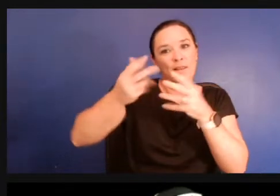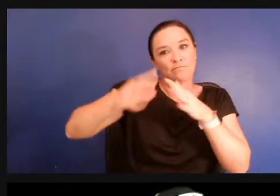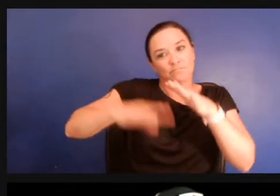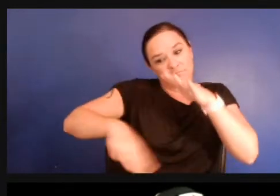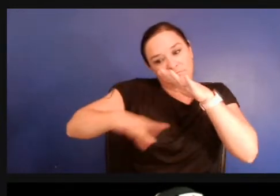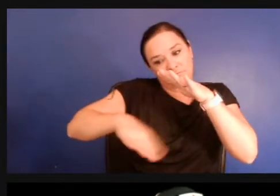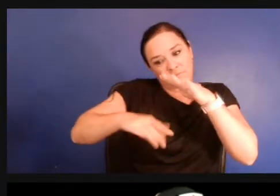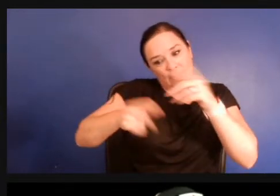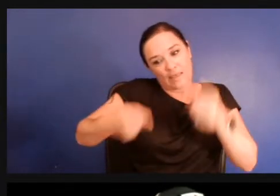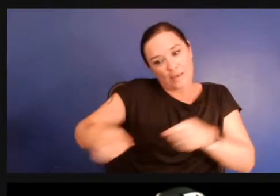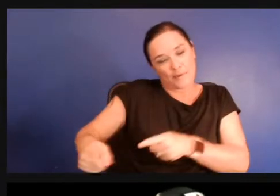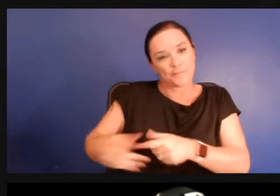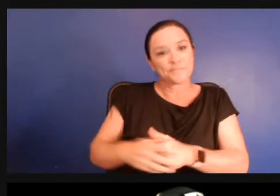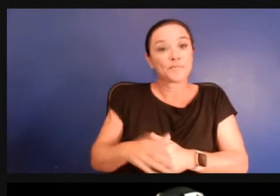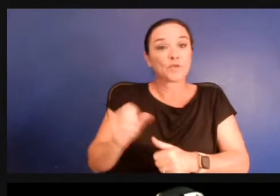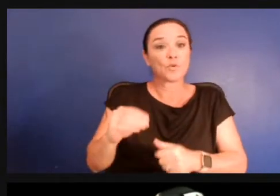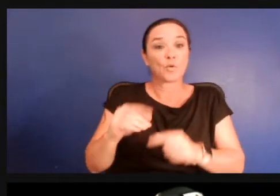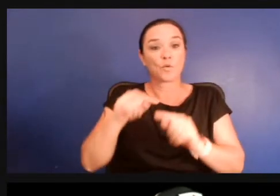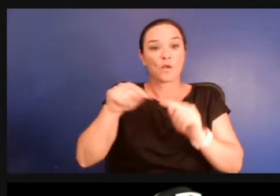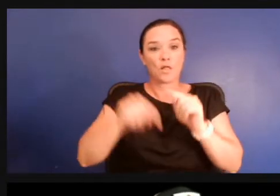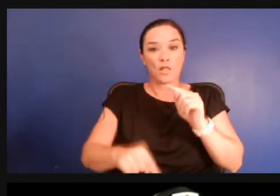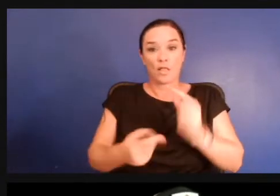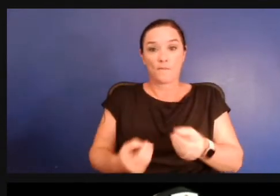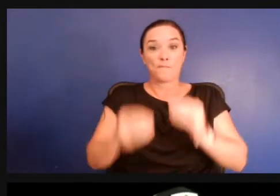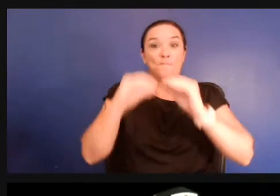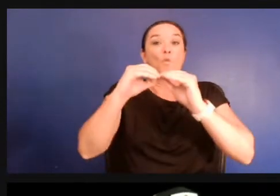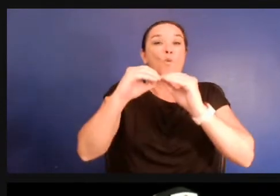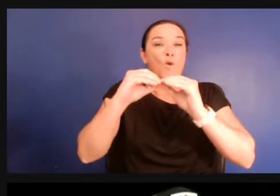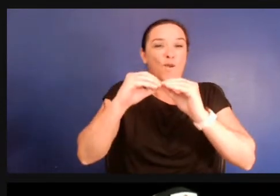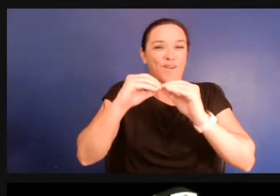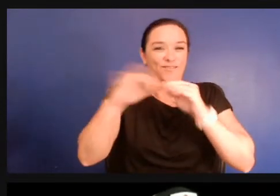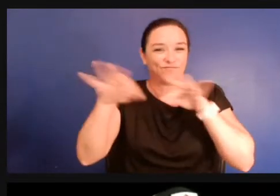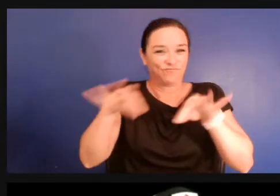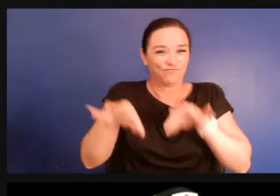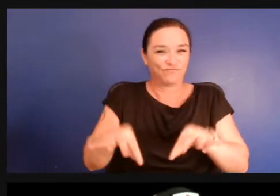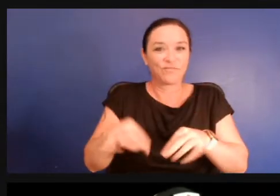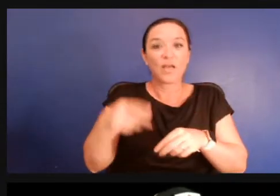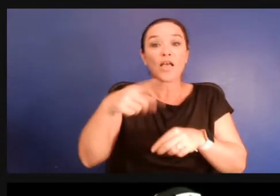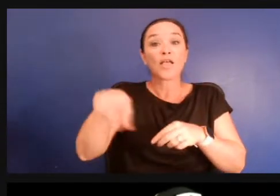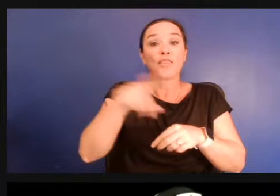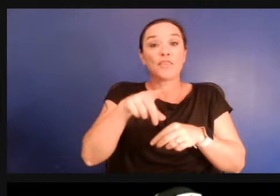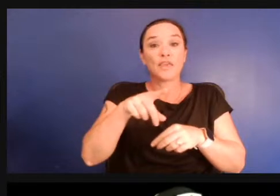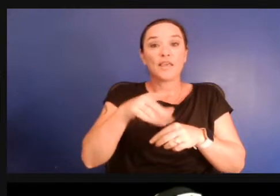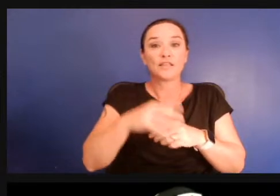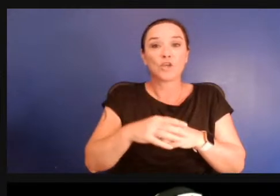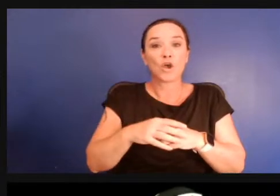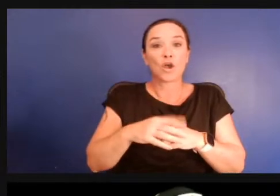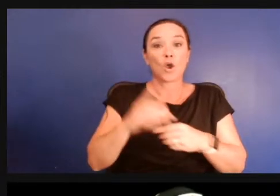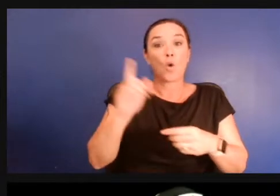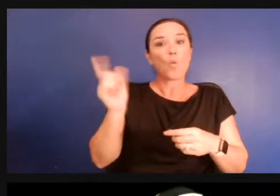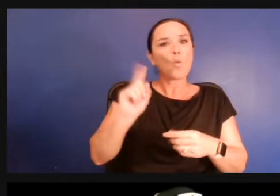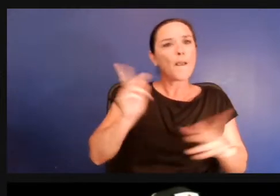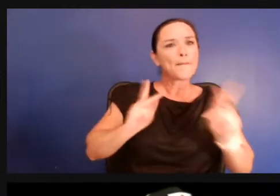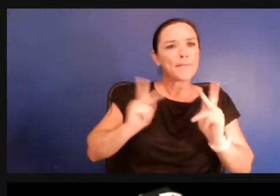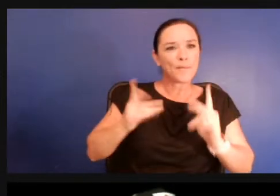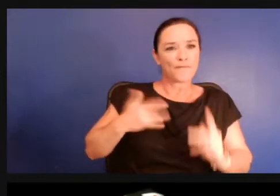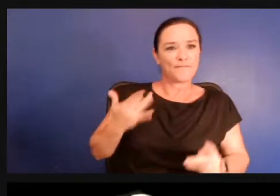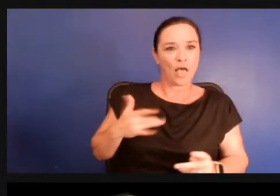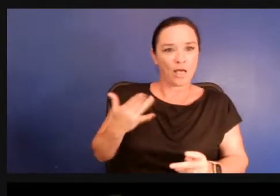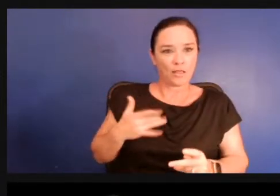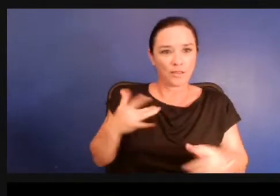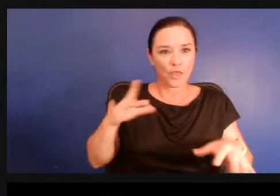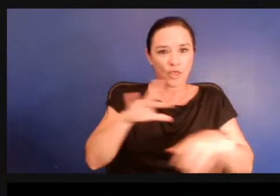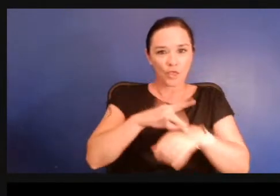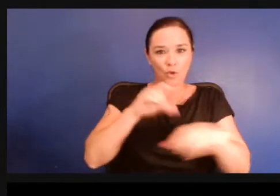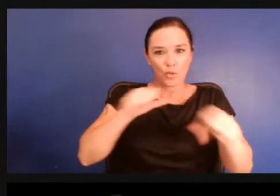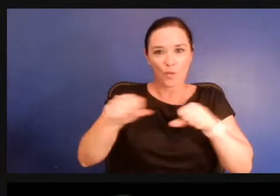So diving in a little bit more, these are the felt reports submitted onto the website of the national